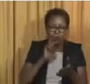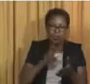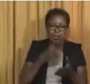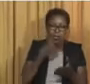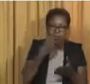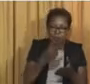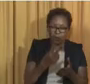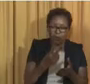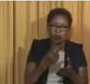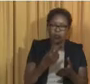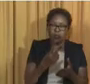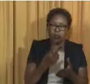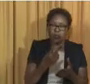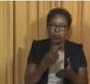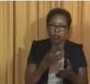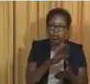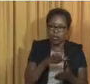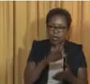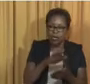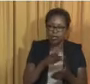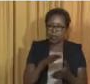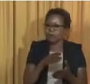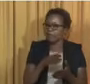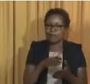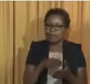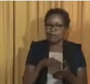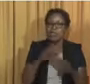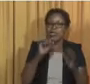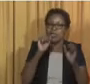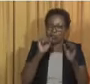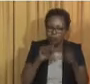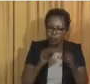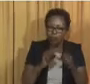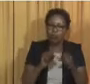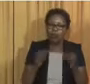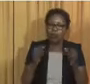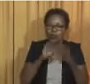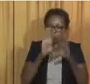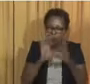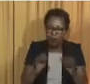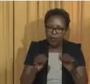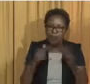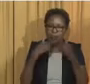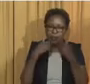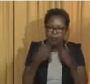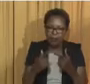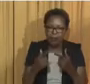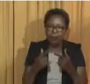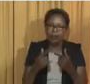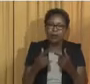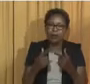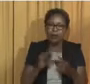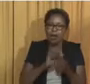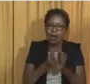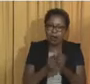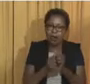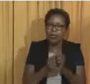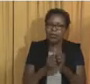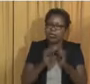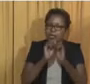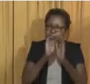entrenched provisions, it is inescapable to conclude that amending the core of fundamental provisions